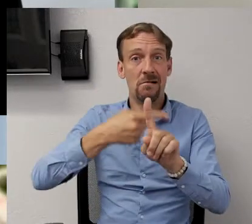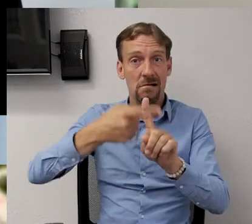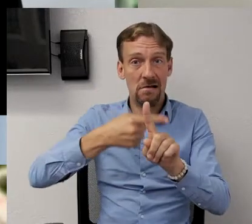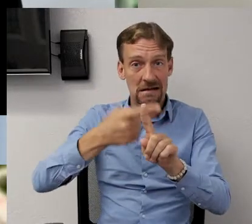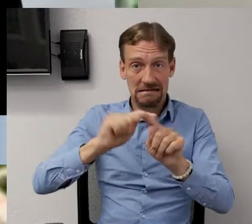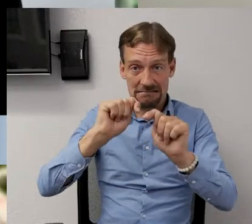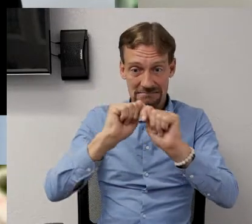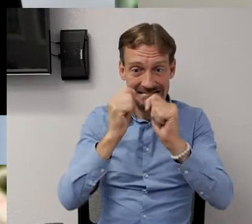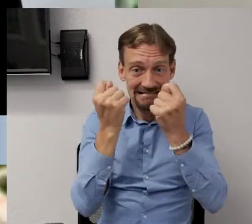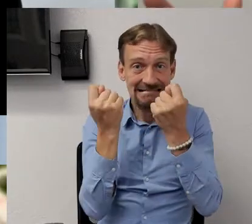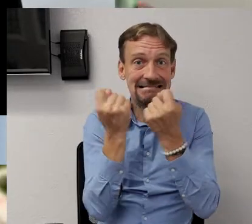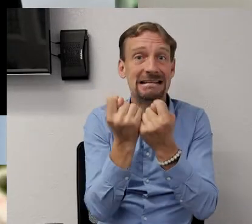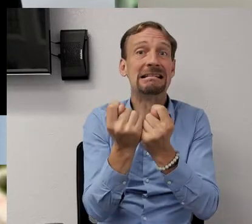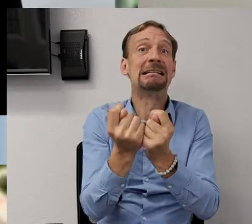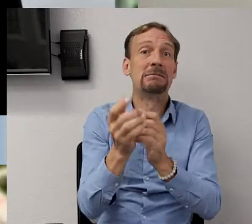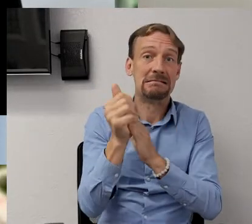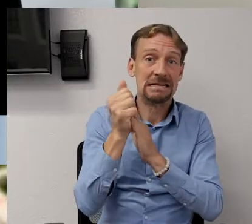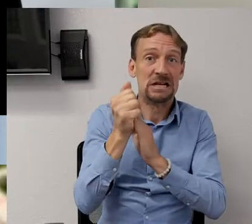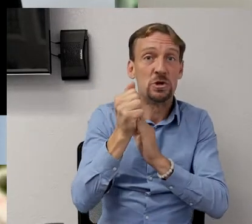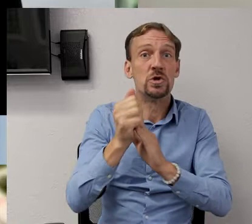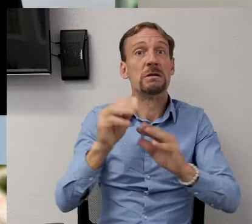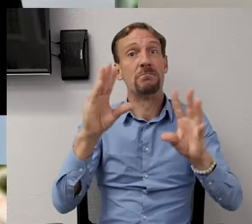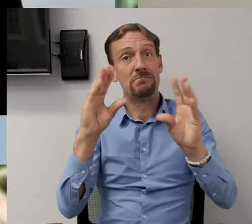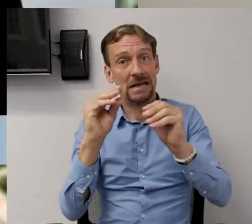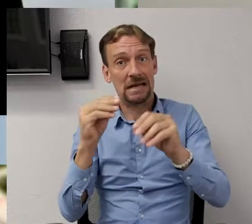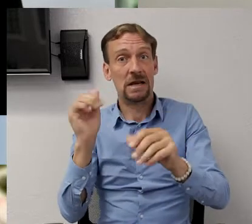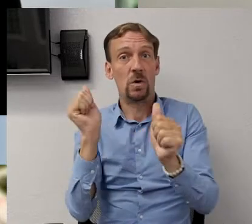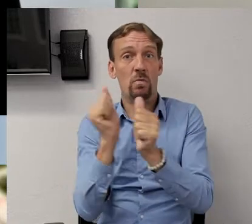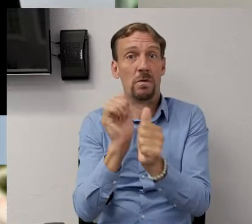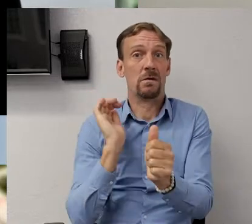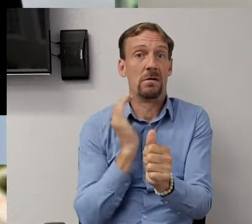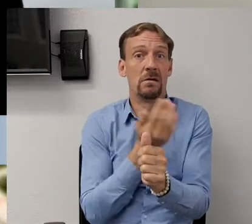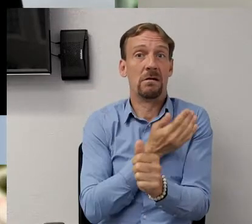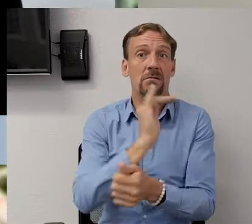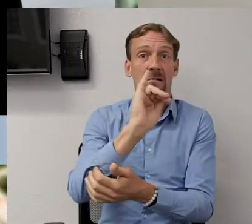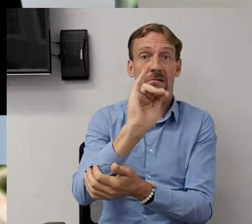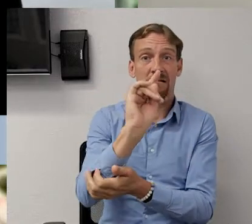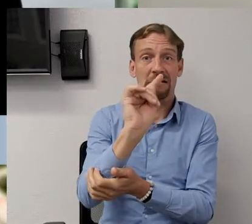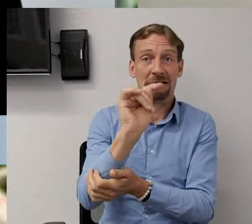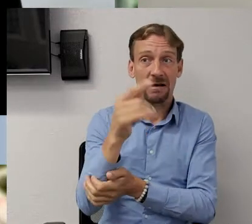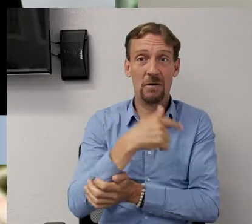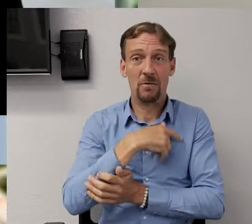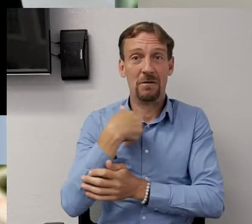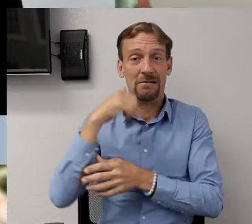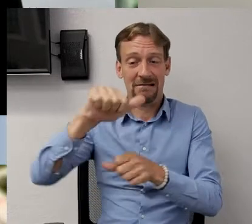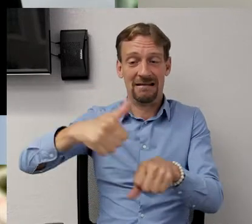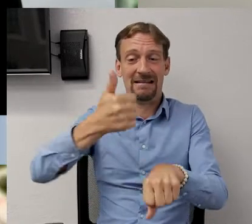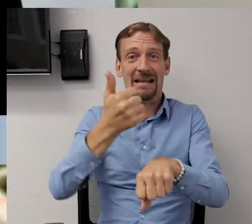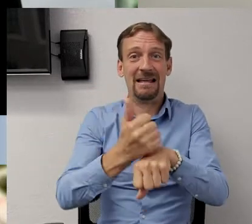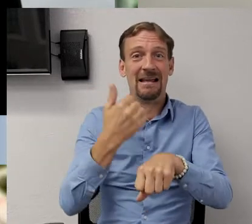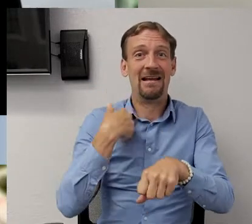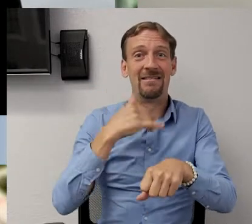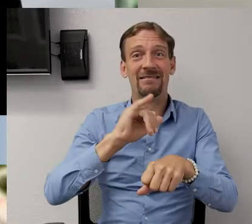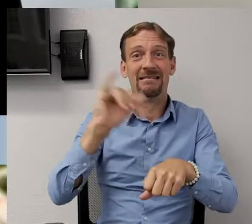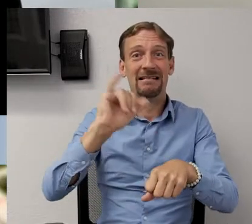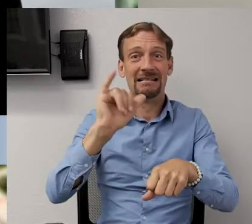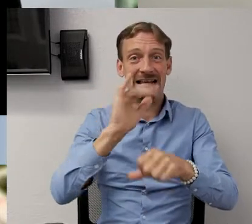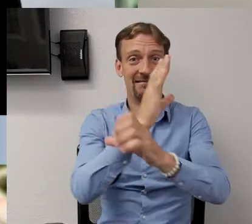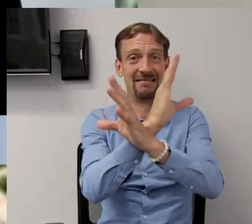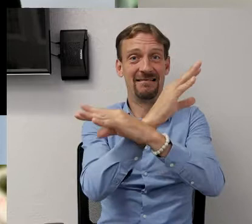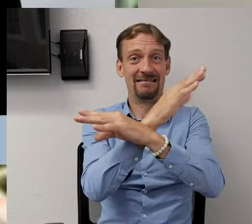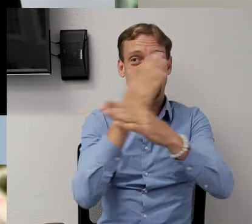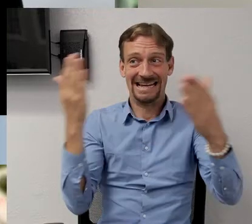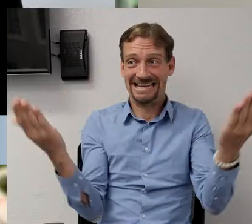meeting, and with the help of our incredible IT folks, we went to a go-to webinar, like what we're doing